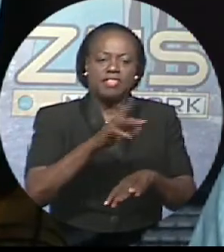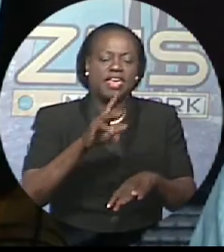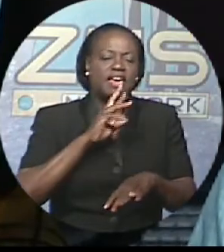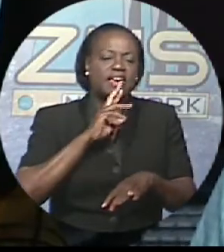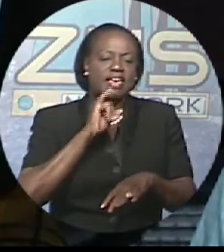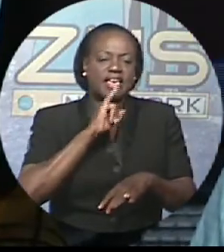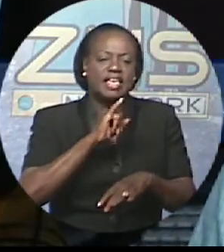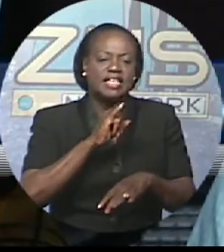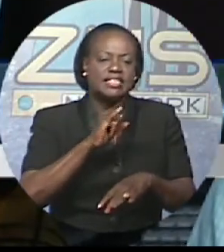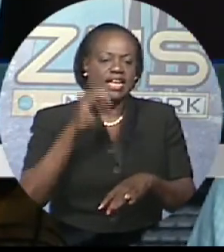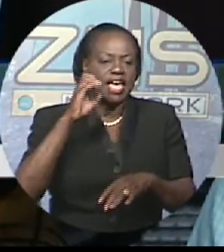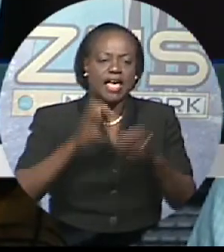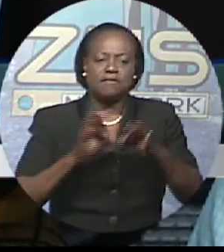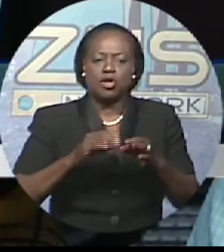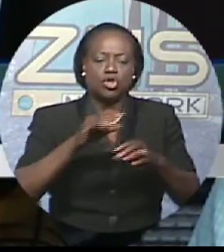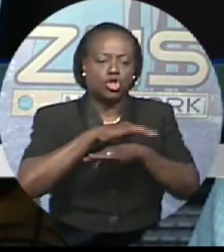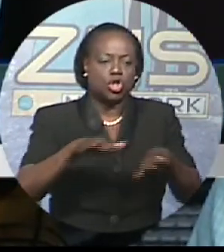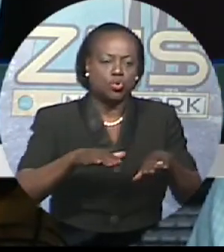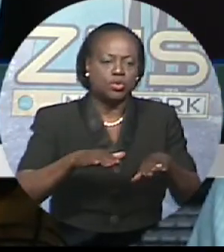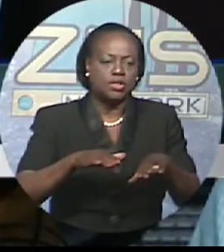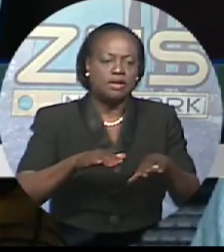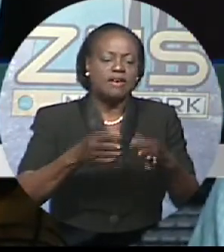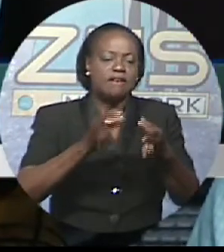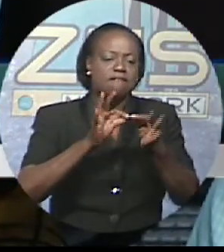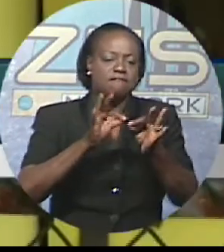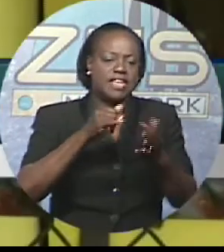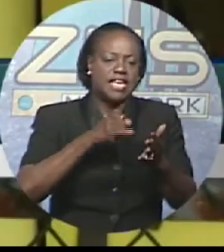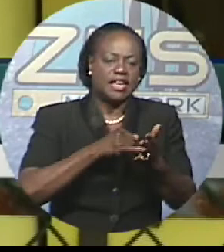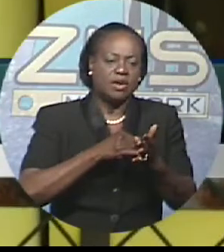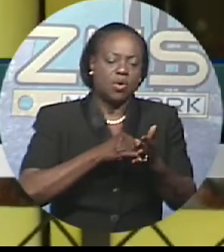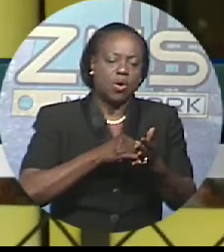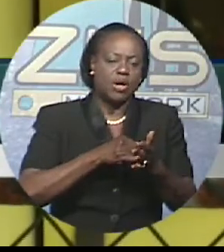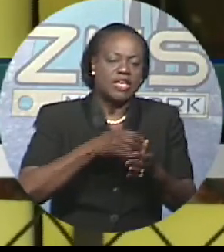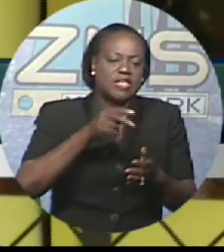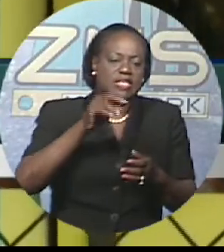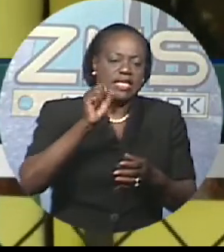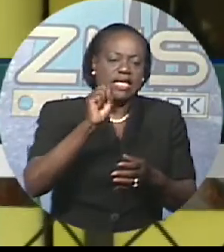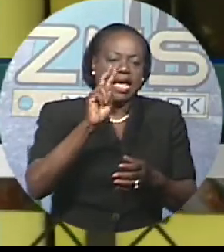to make a difference with our young men and boys,